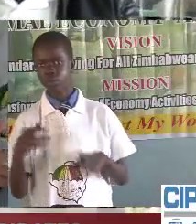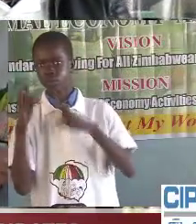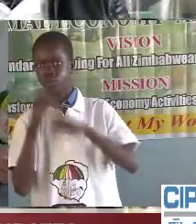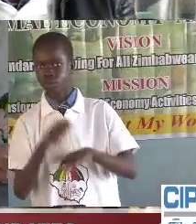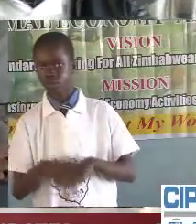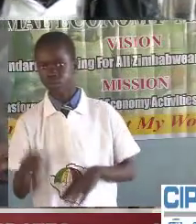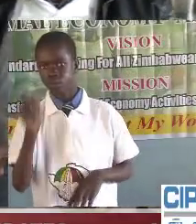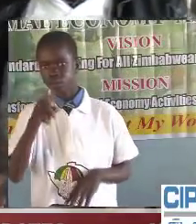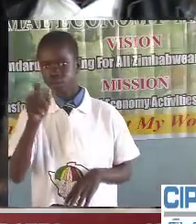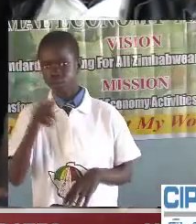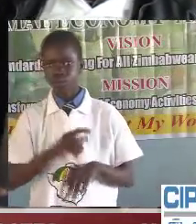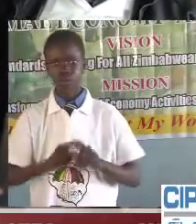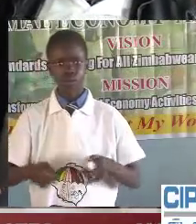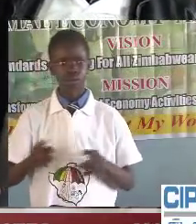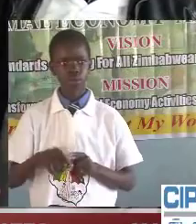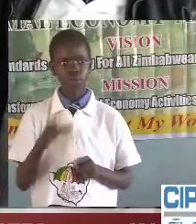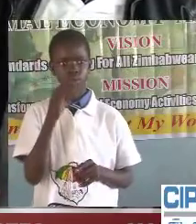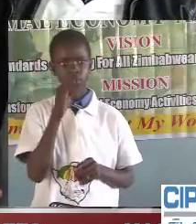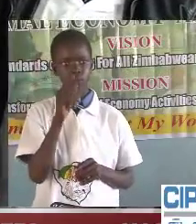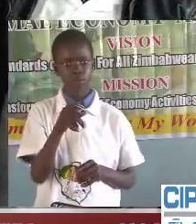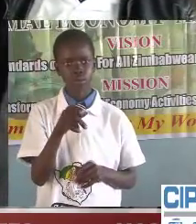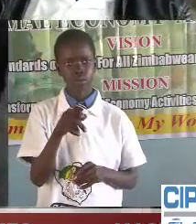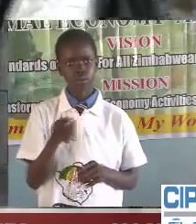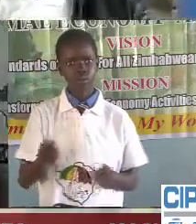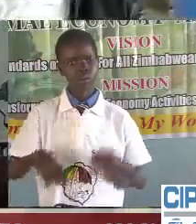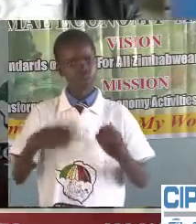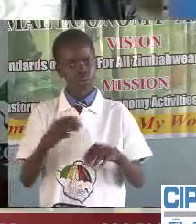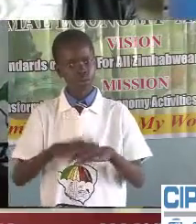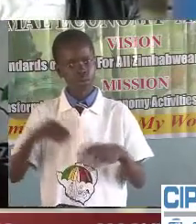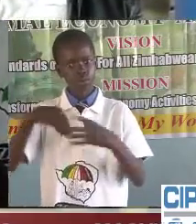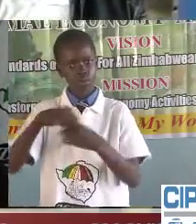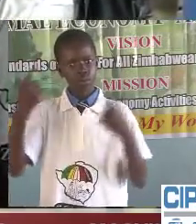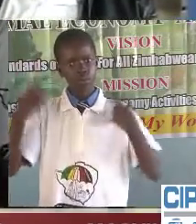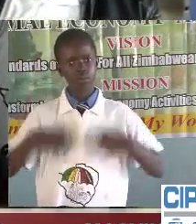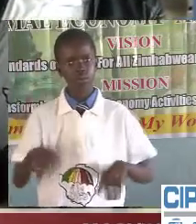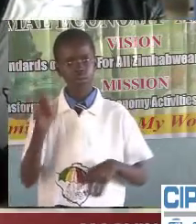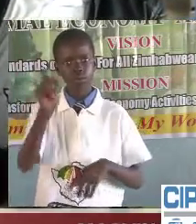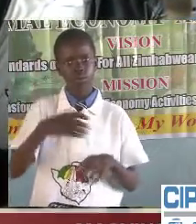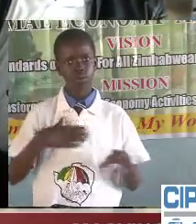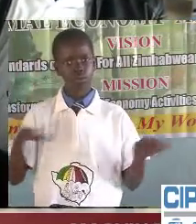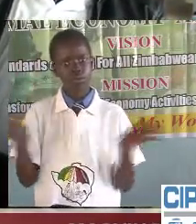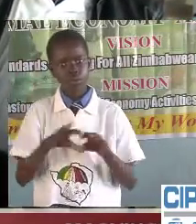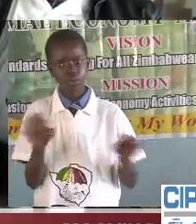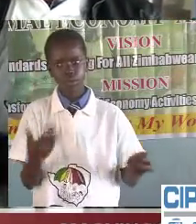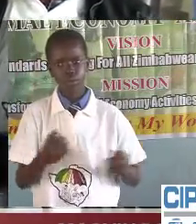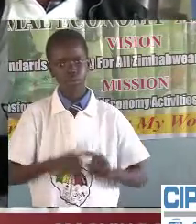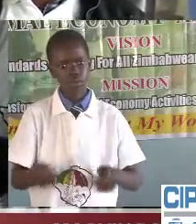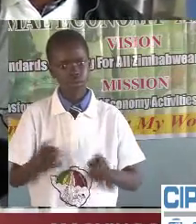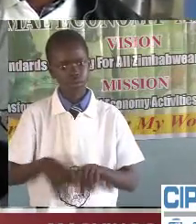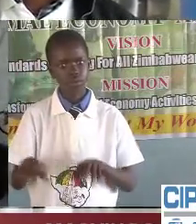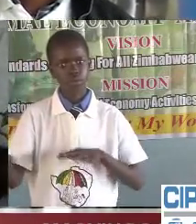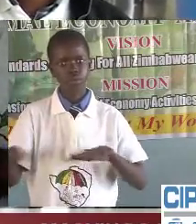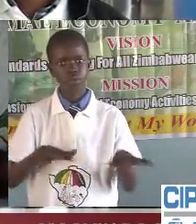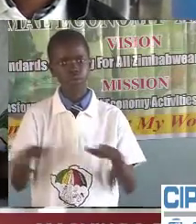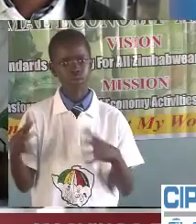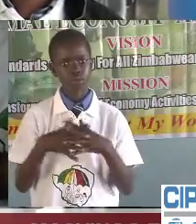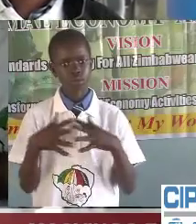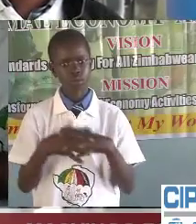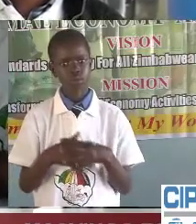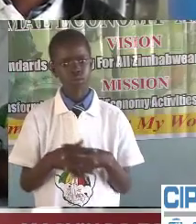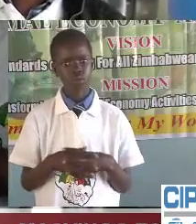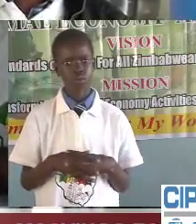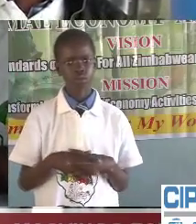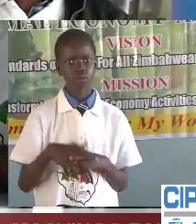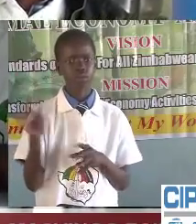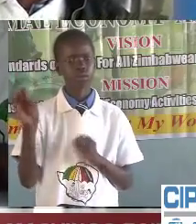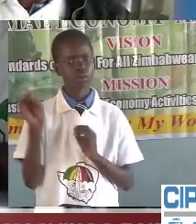organizations, organizations working towards democracy, to assist in building